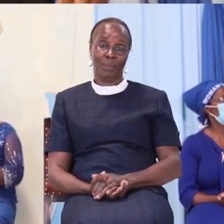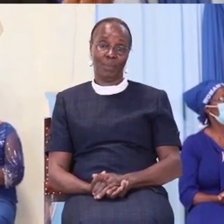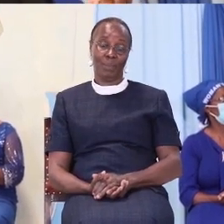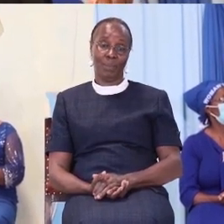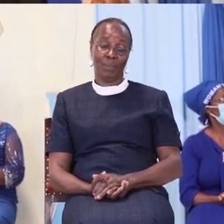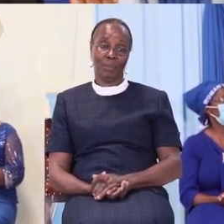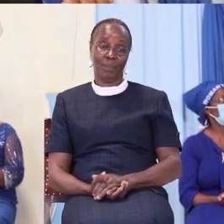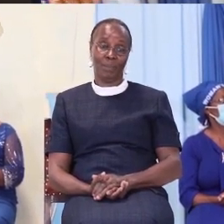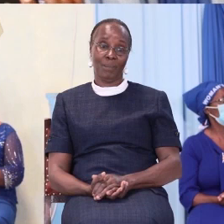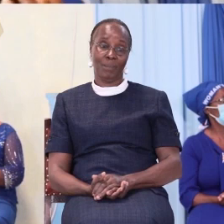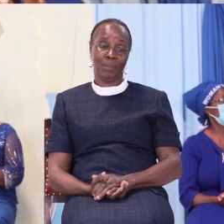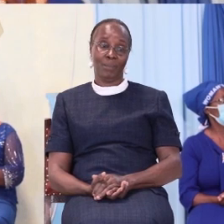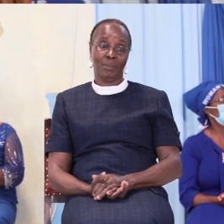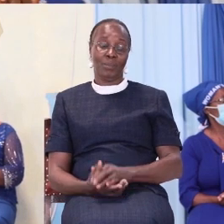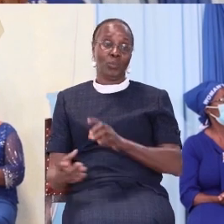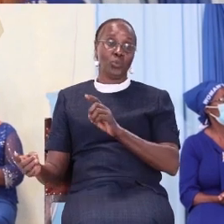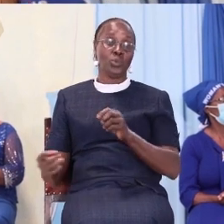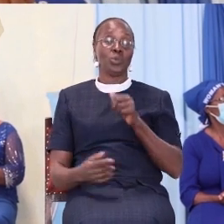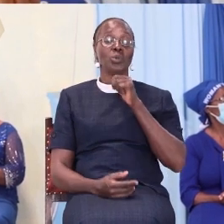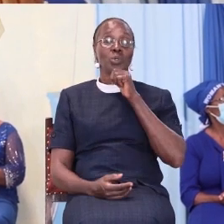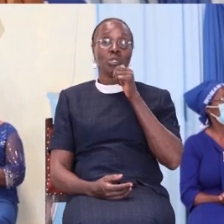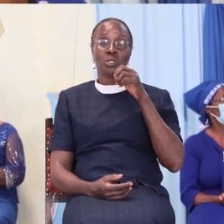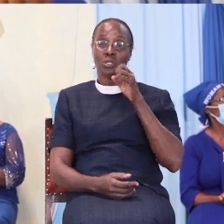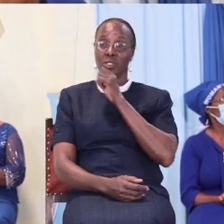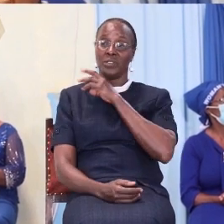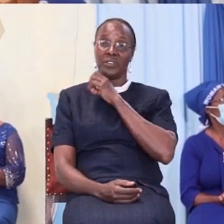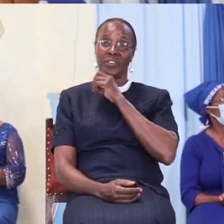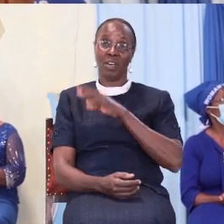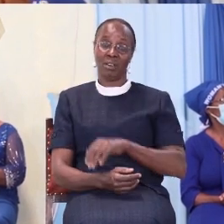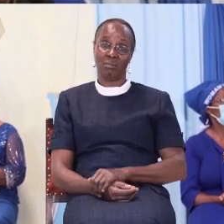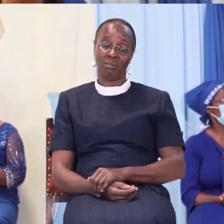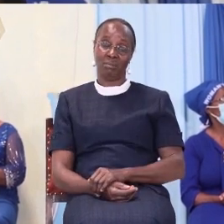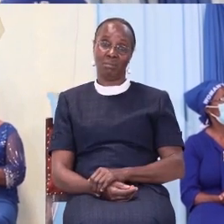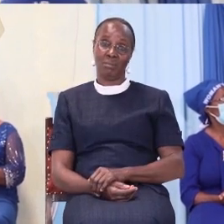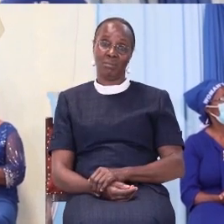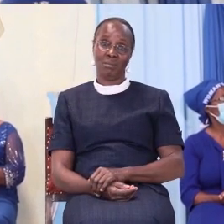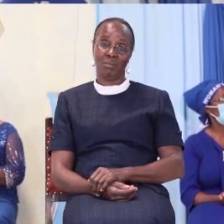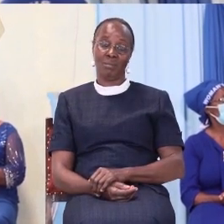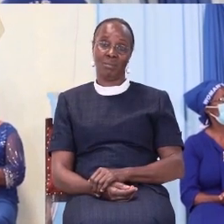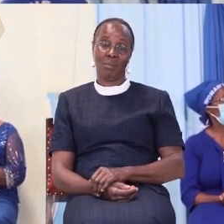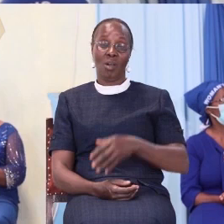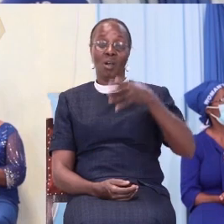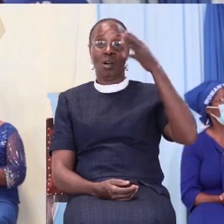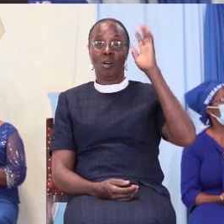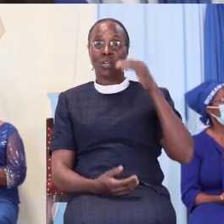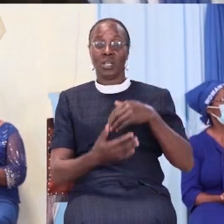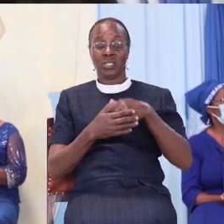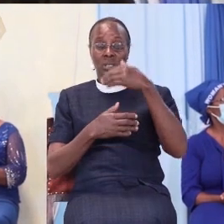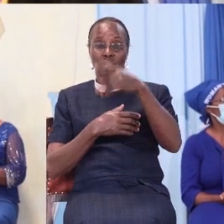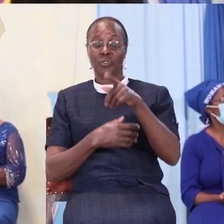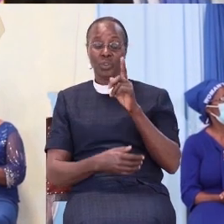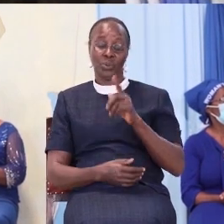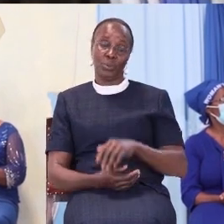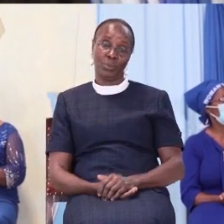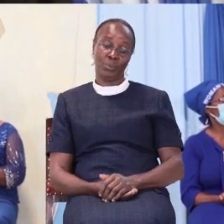be intimidated by any situation. No, God of love has always gone before you. Number